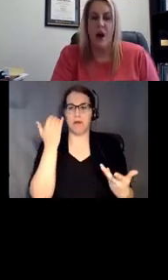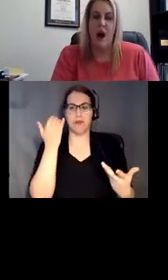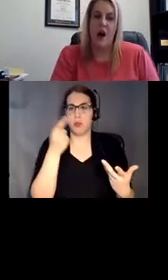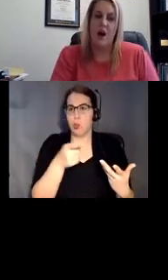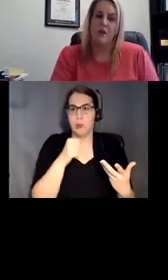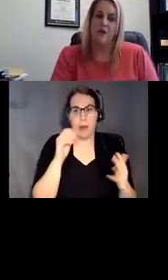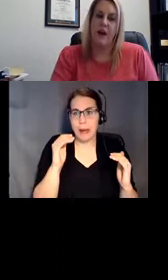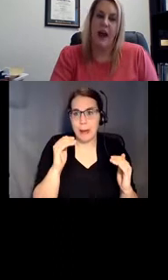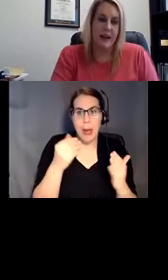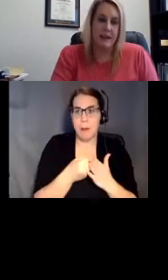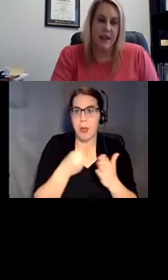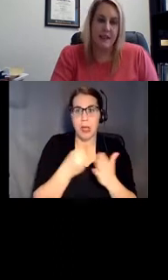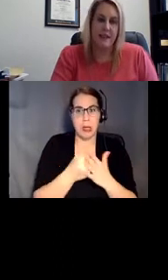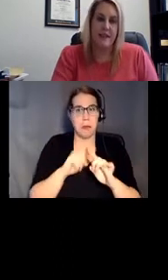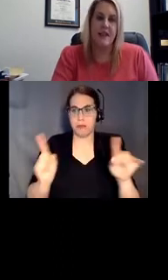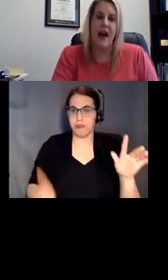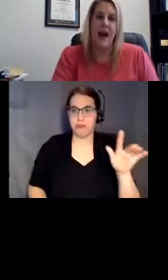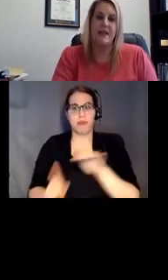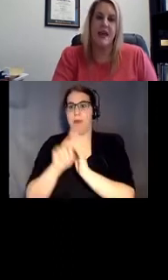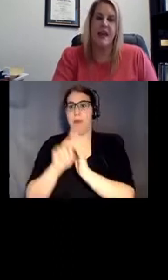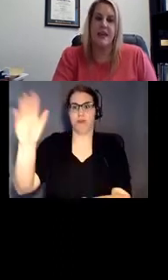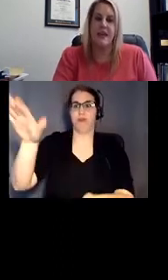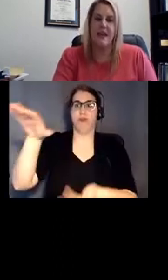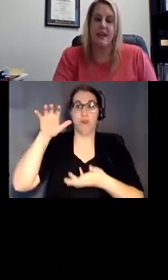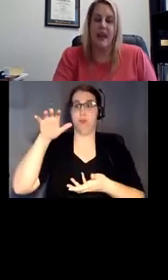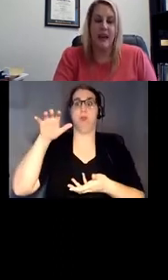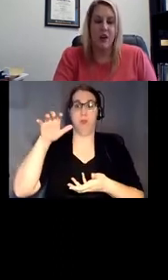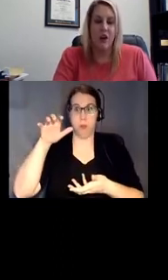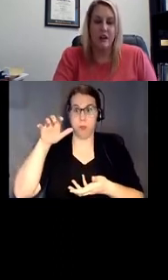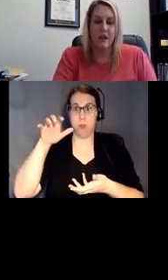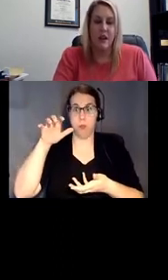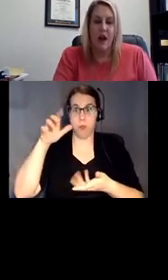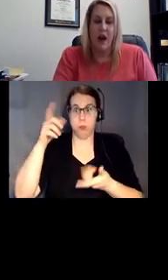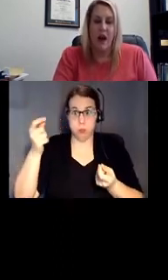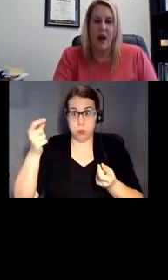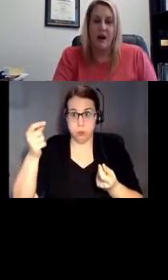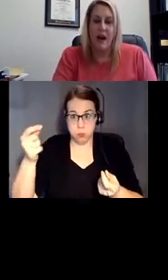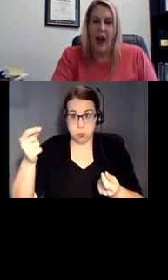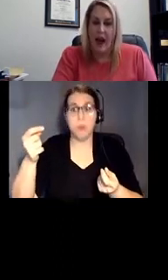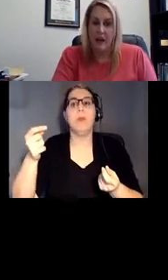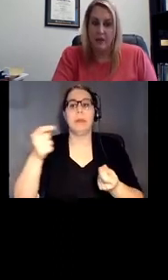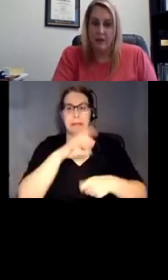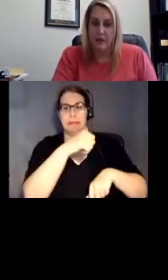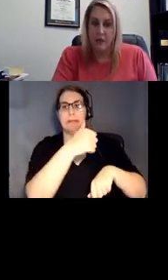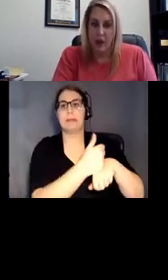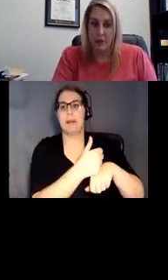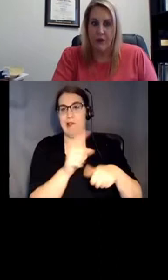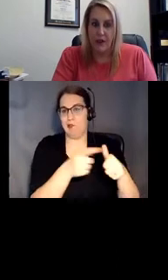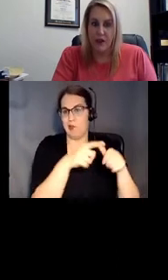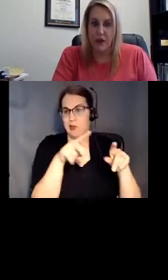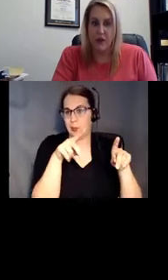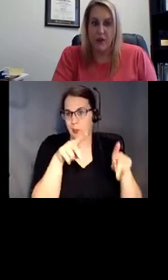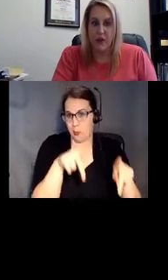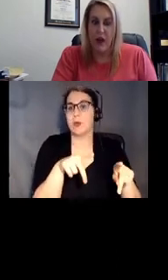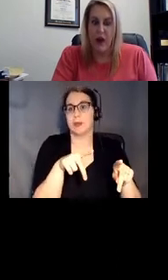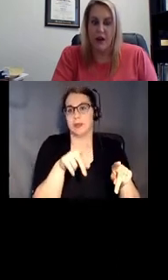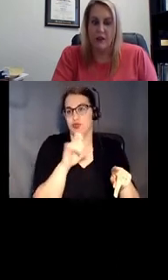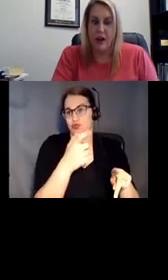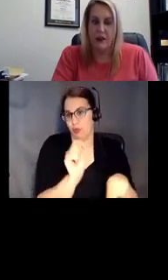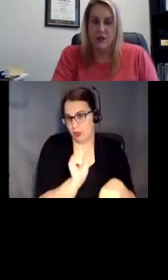amount of assets that they cannot have, that would affect